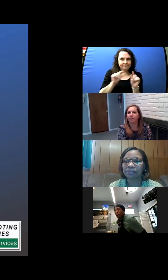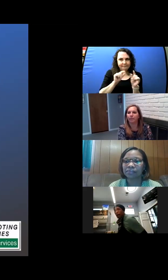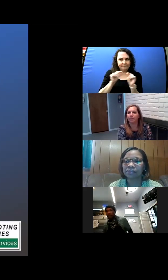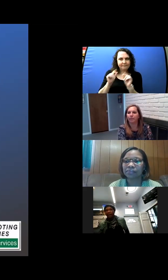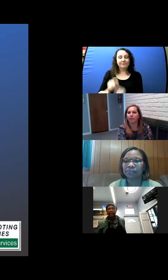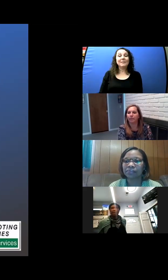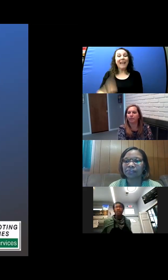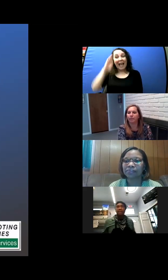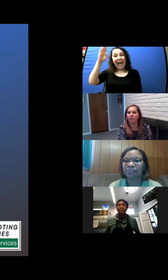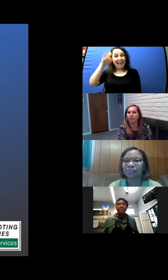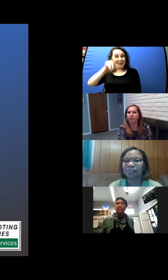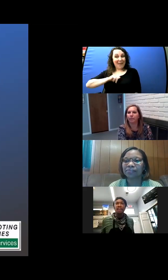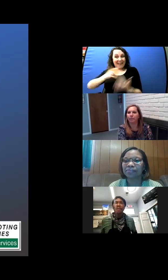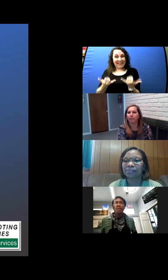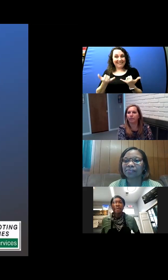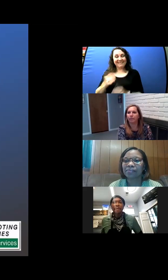Hey, I'm back now.